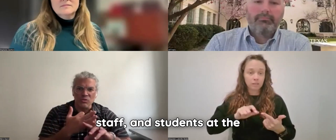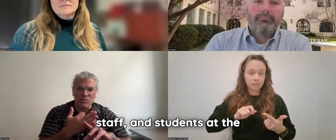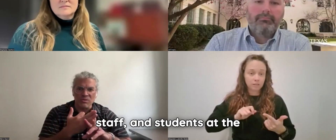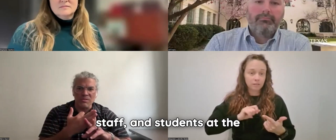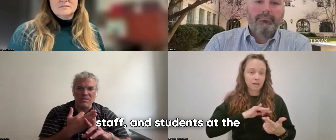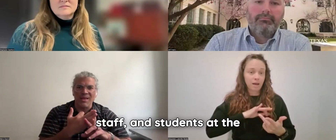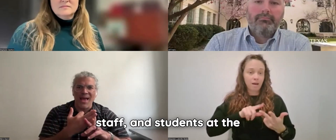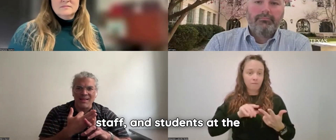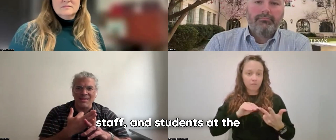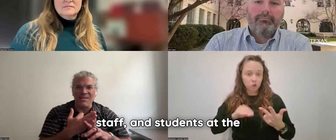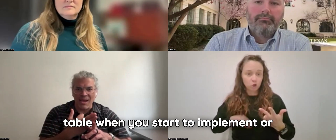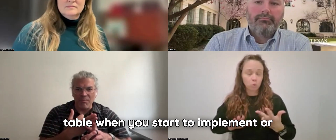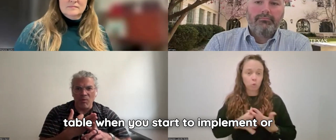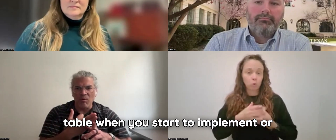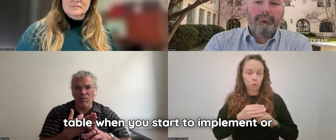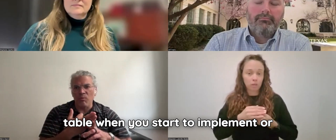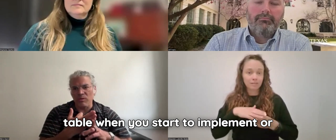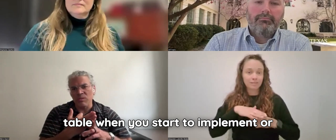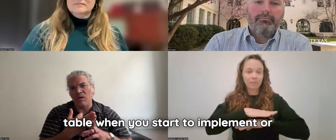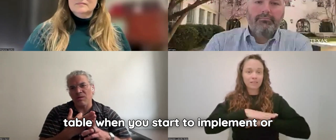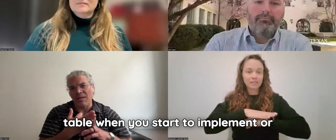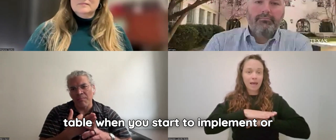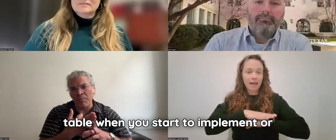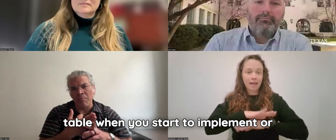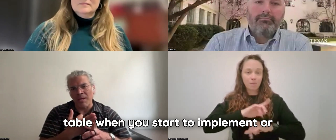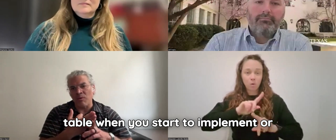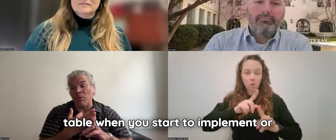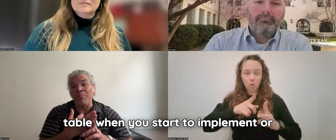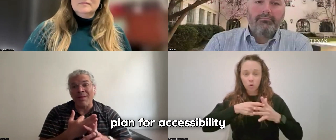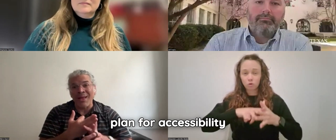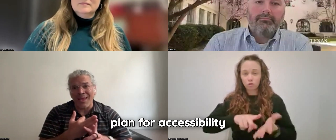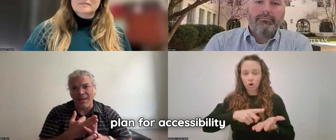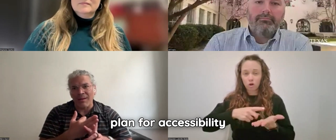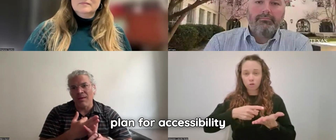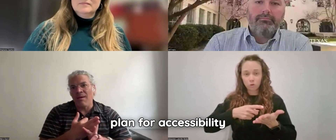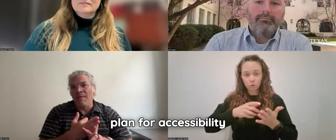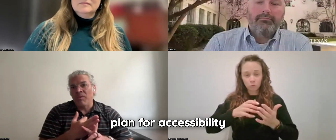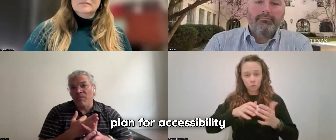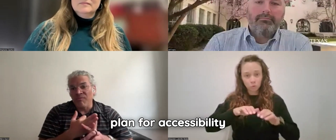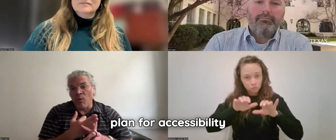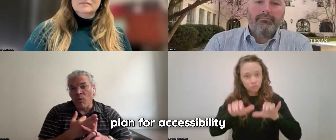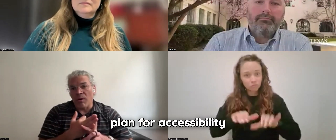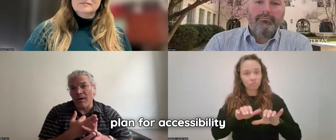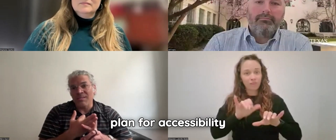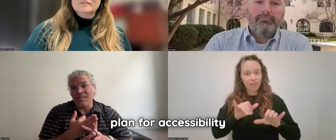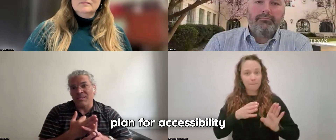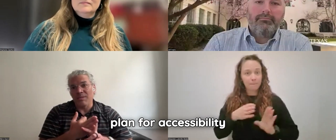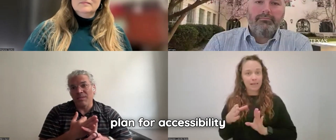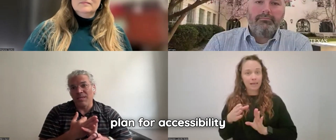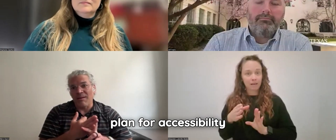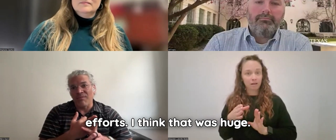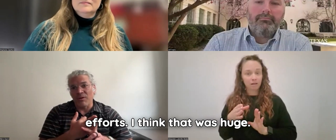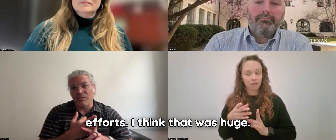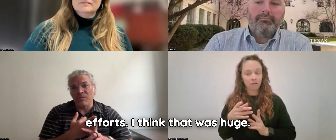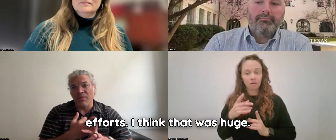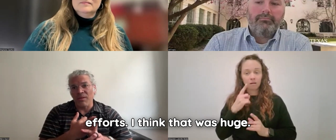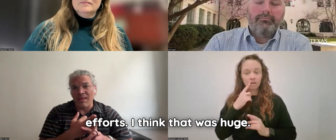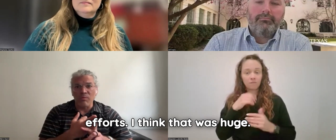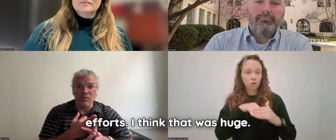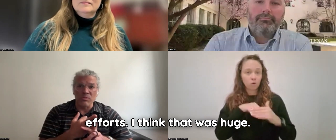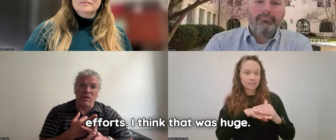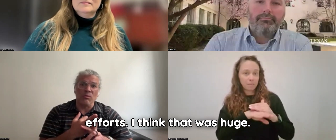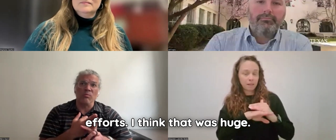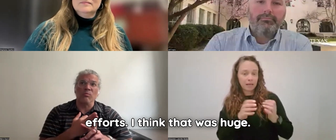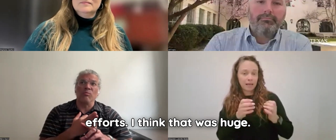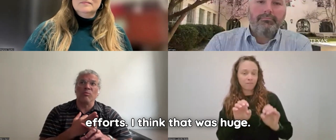and students at the table when you start to implement or plan for accessibility efforts. I